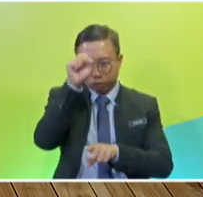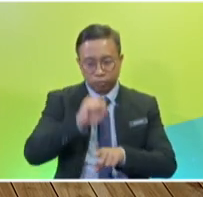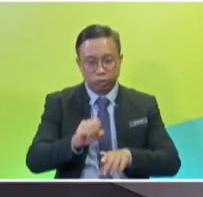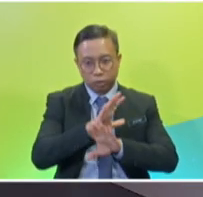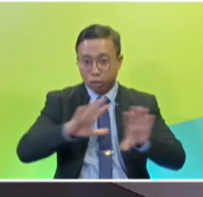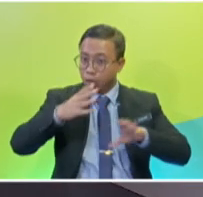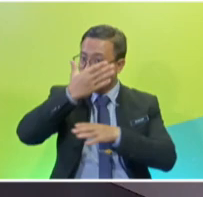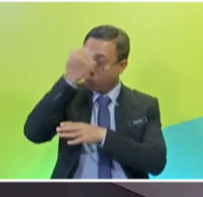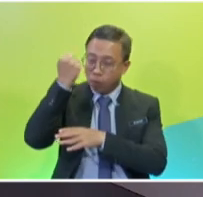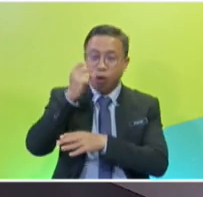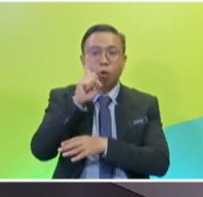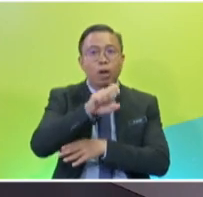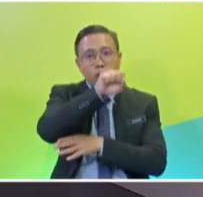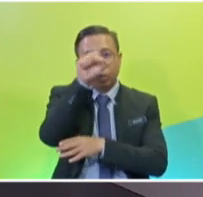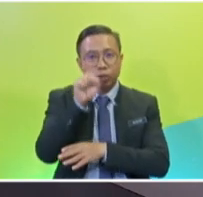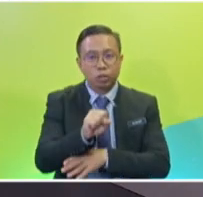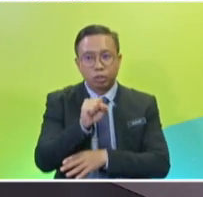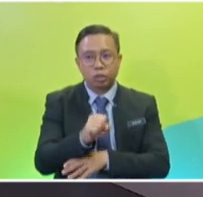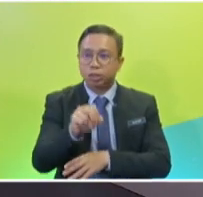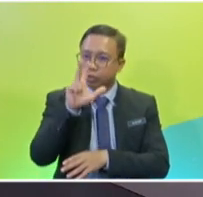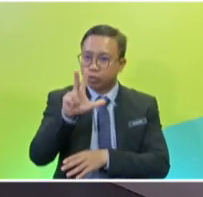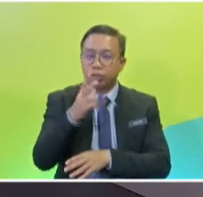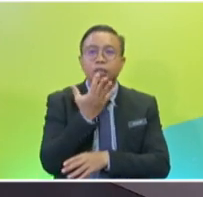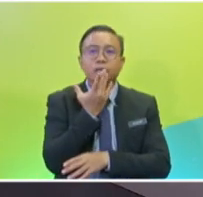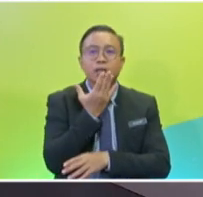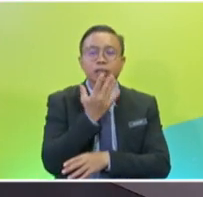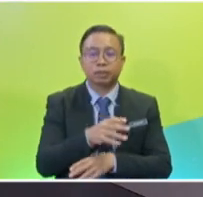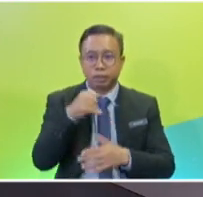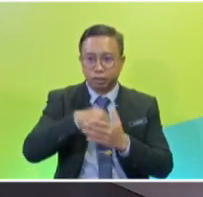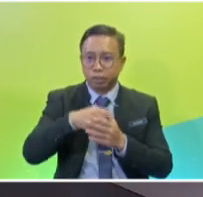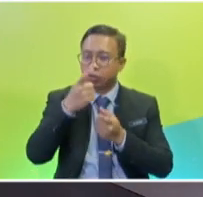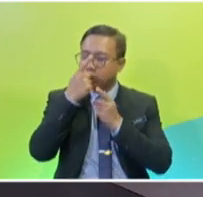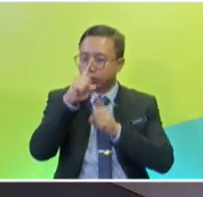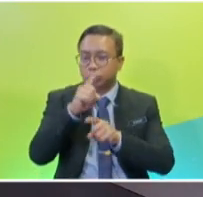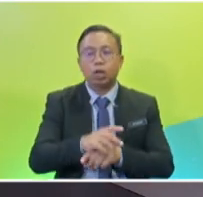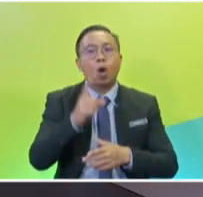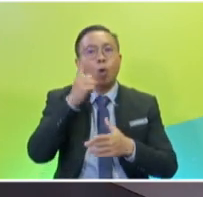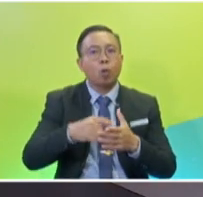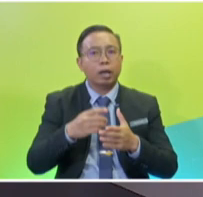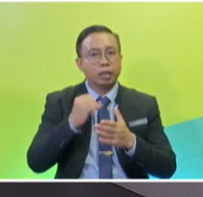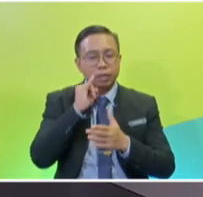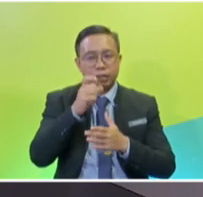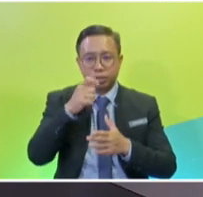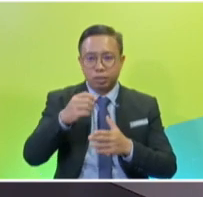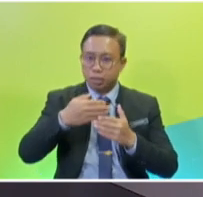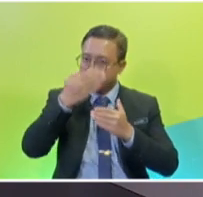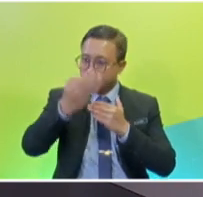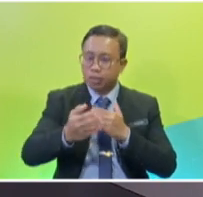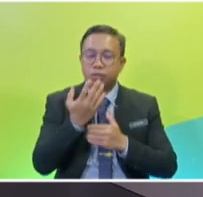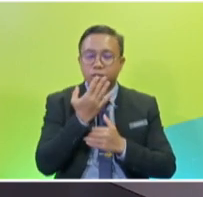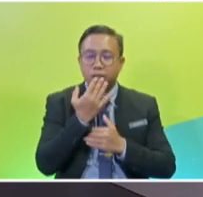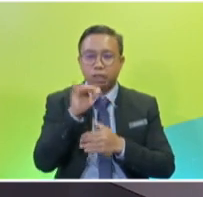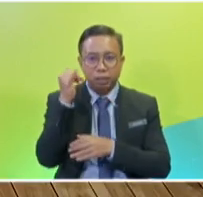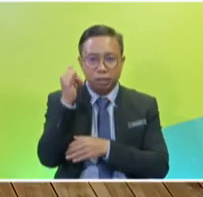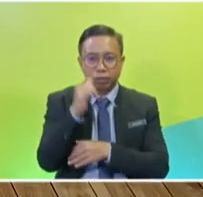people. One question having three colors as your answers. So what is the next color? Yellow. What is it? Is